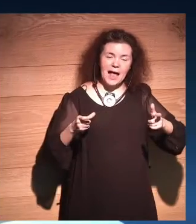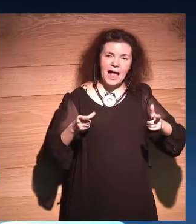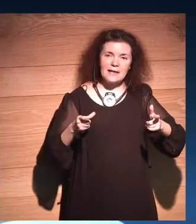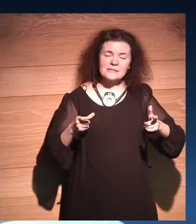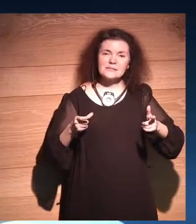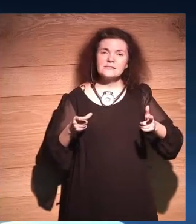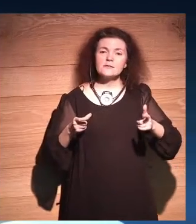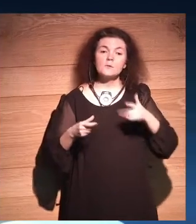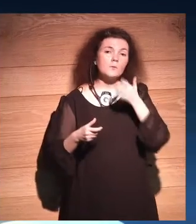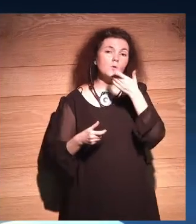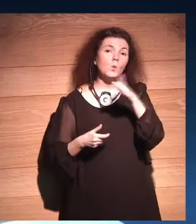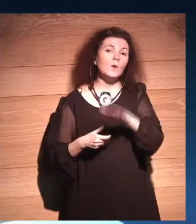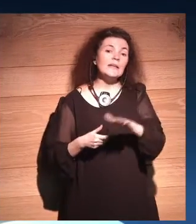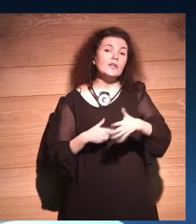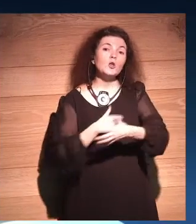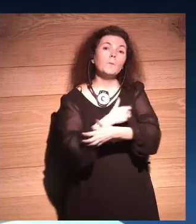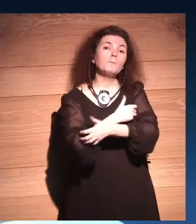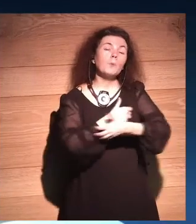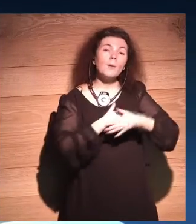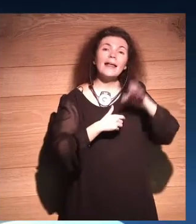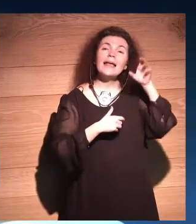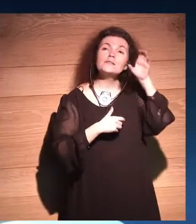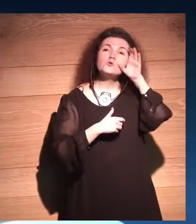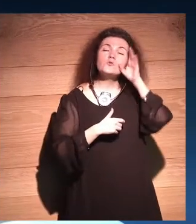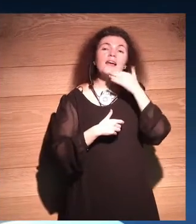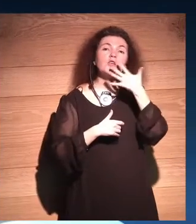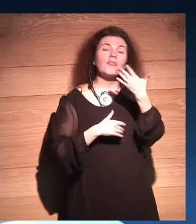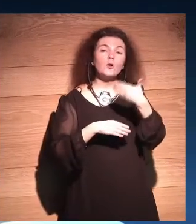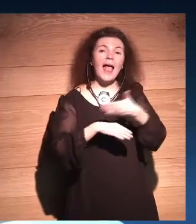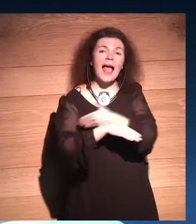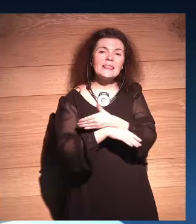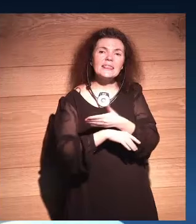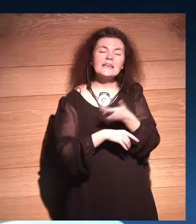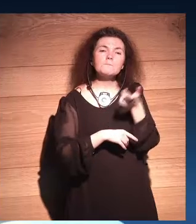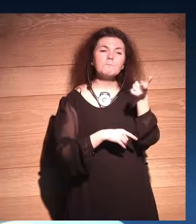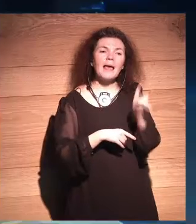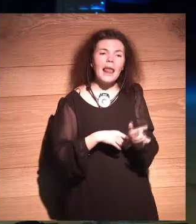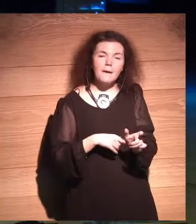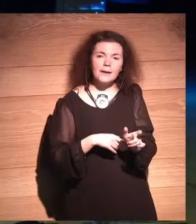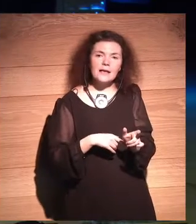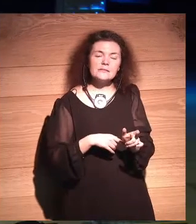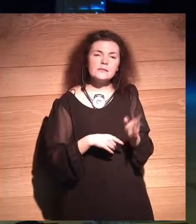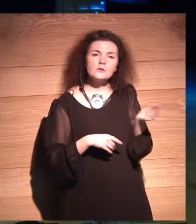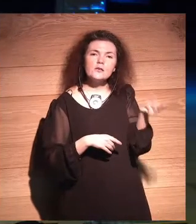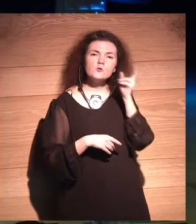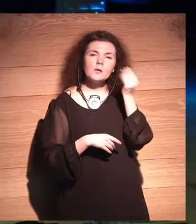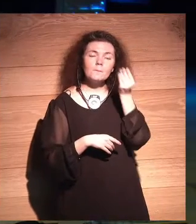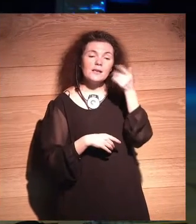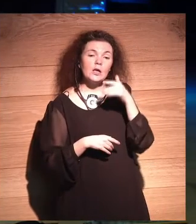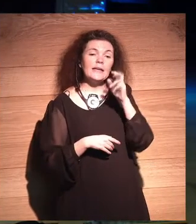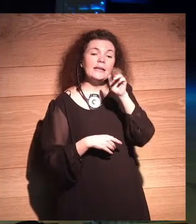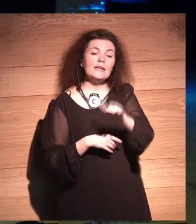do I design the next generation of space vehicle? So these are not silly questions, if we want to put it that way. They're really